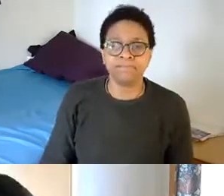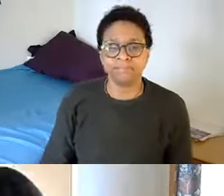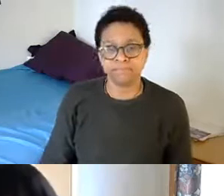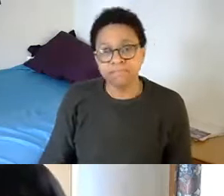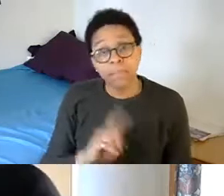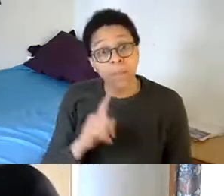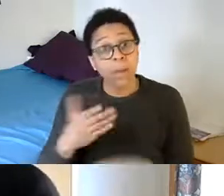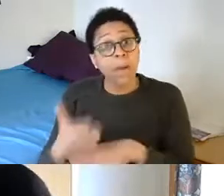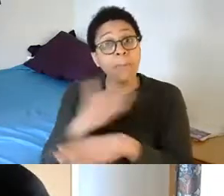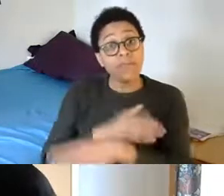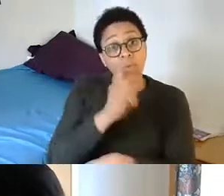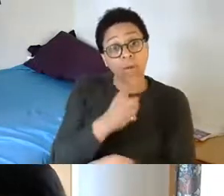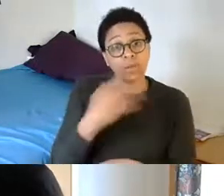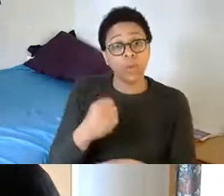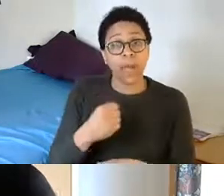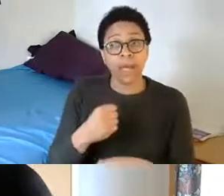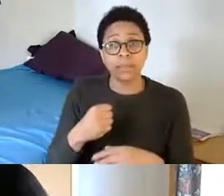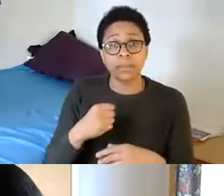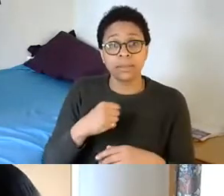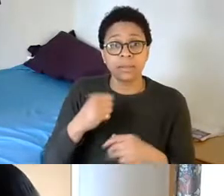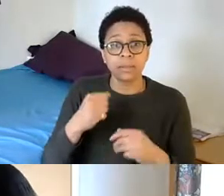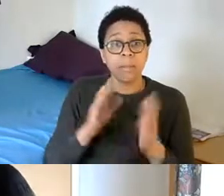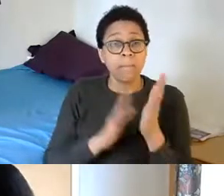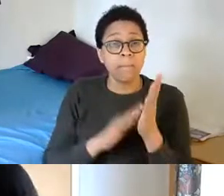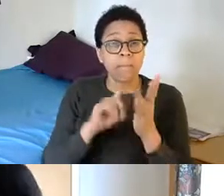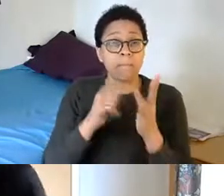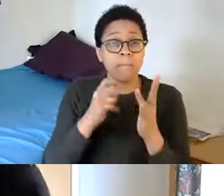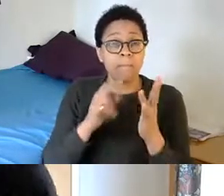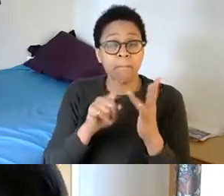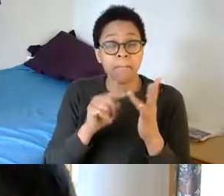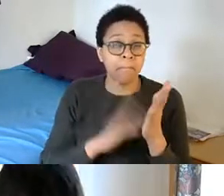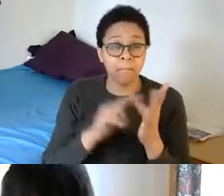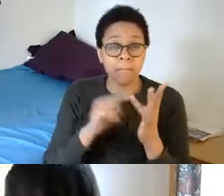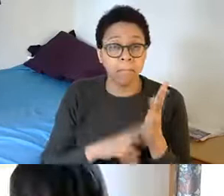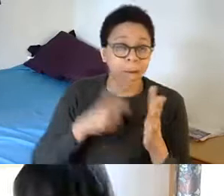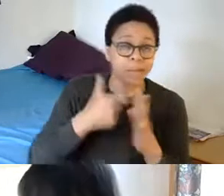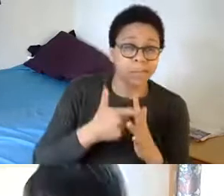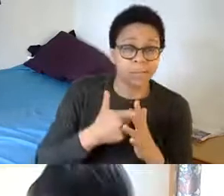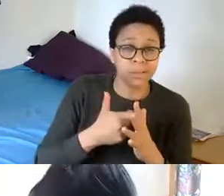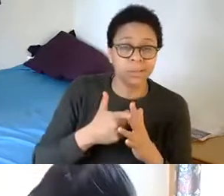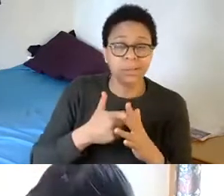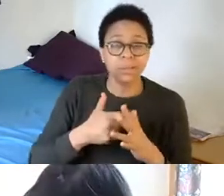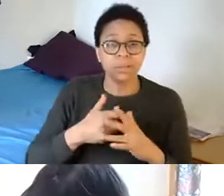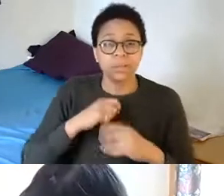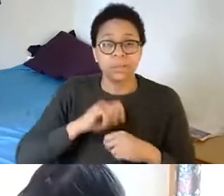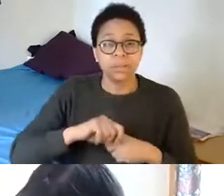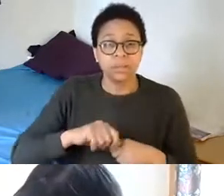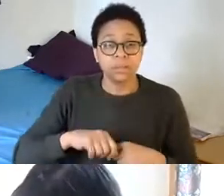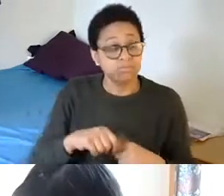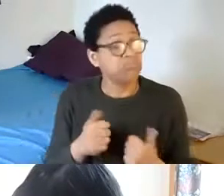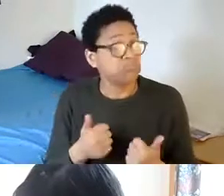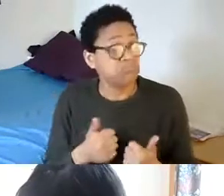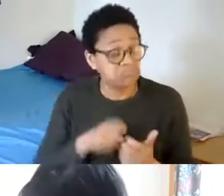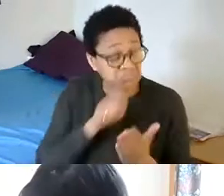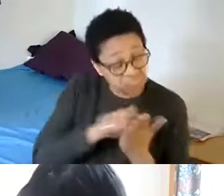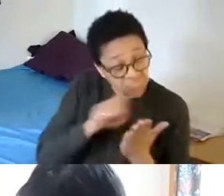pre that, you had the monks doing all the illuminated manuscripts, etc. So yeah, it's very important. I've really enjoyed this talk, so thank you